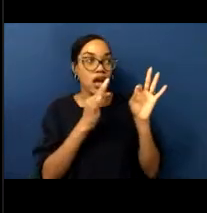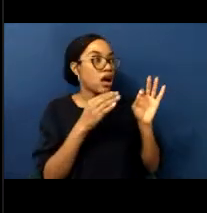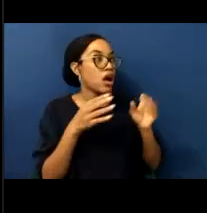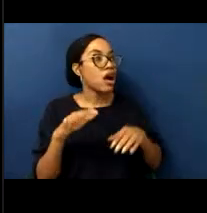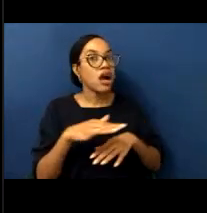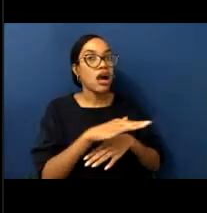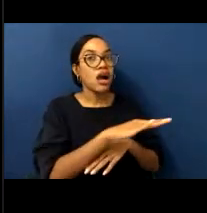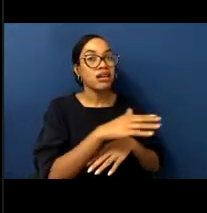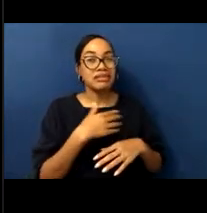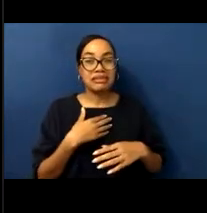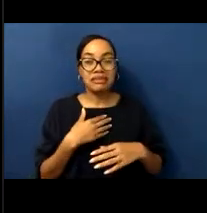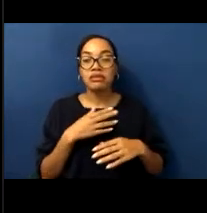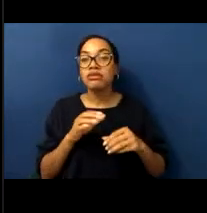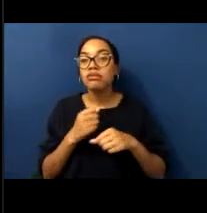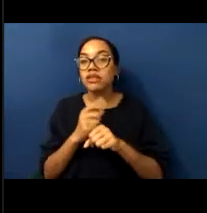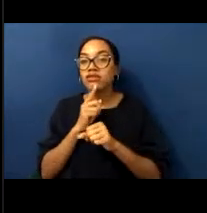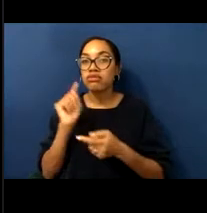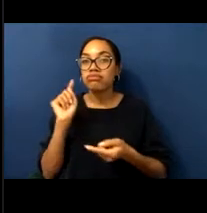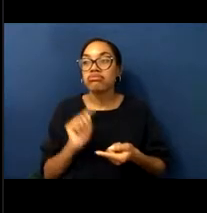turtles don't always hatch when the moon is out